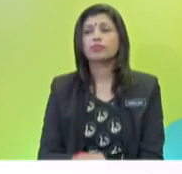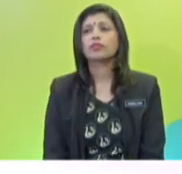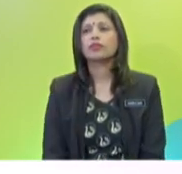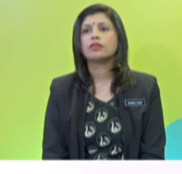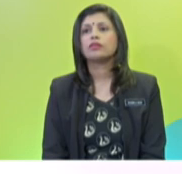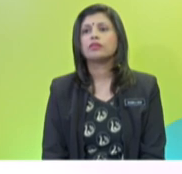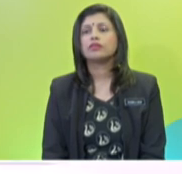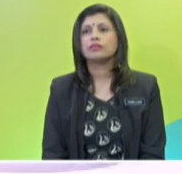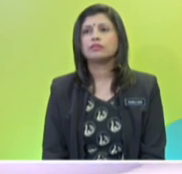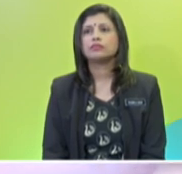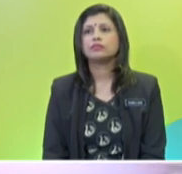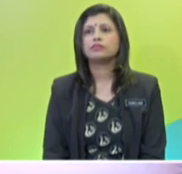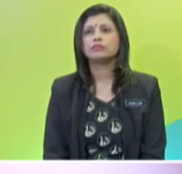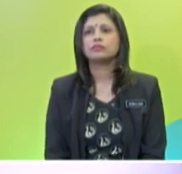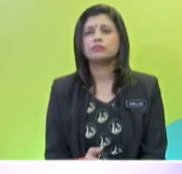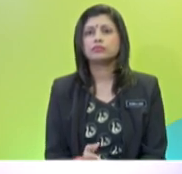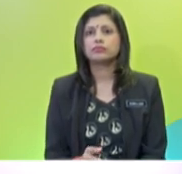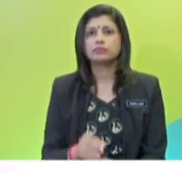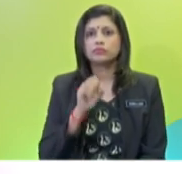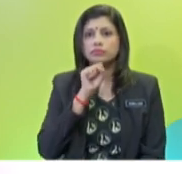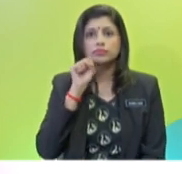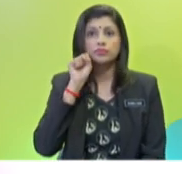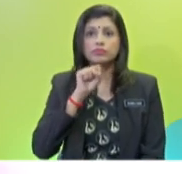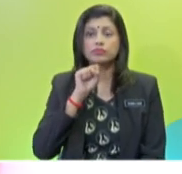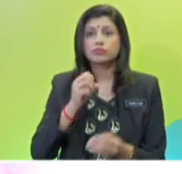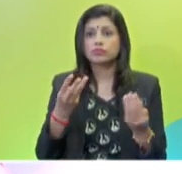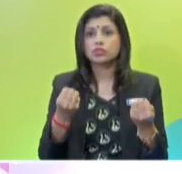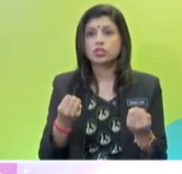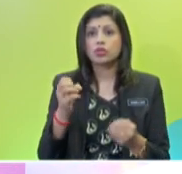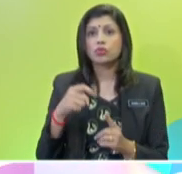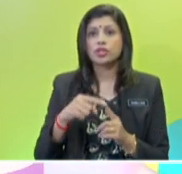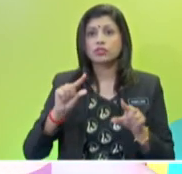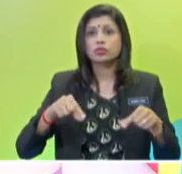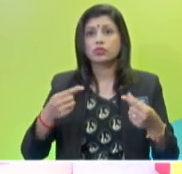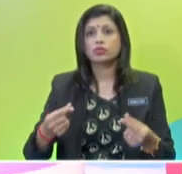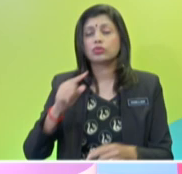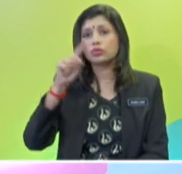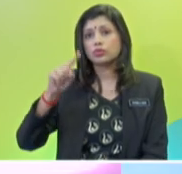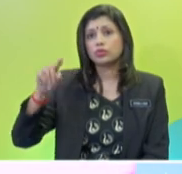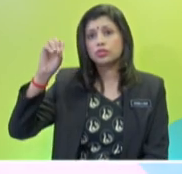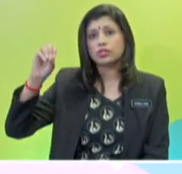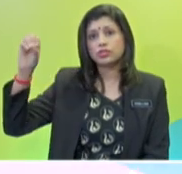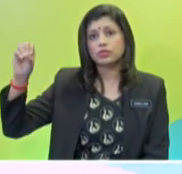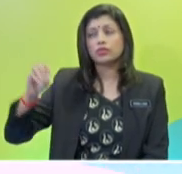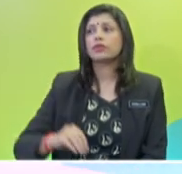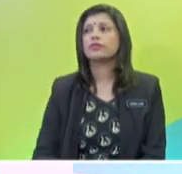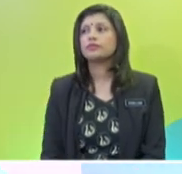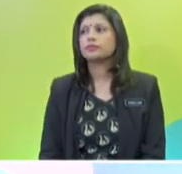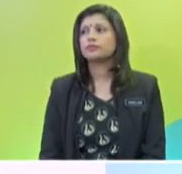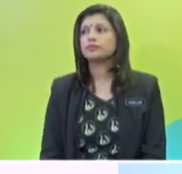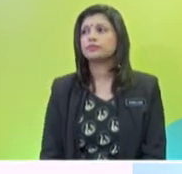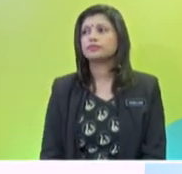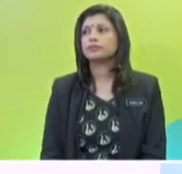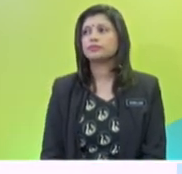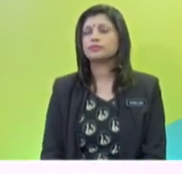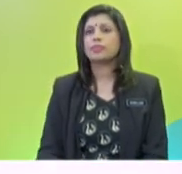try? She want to go in the zoo. She is going to the zoo. Very good. Good